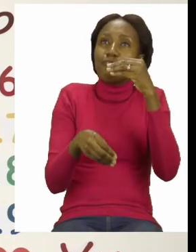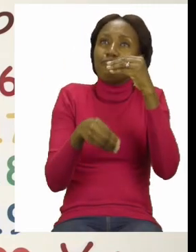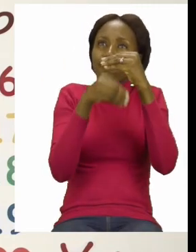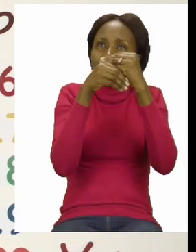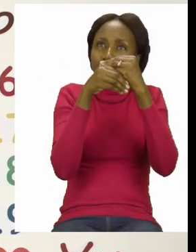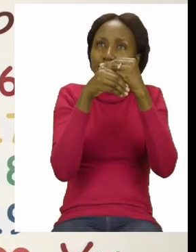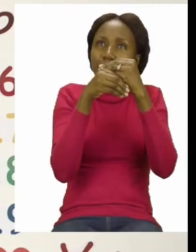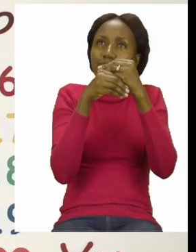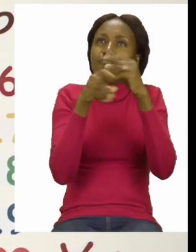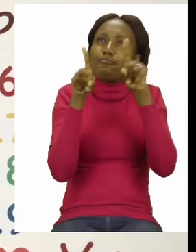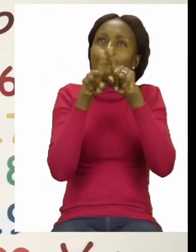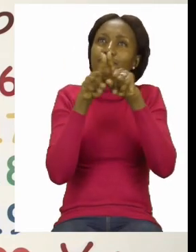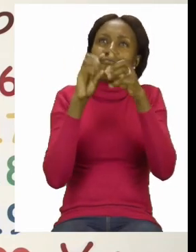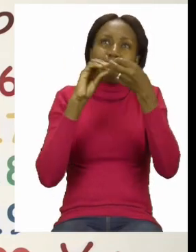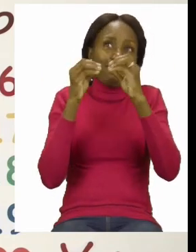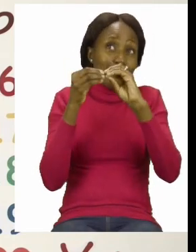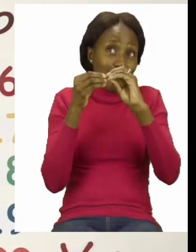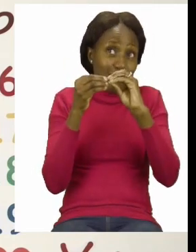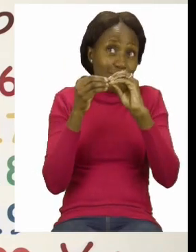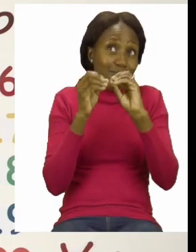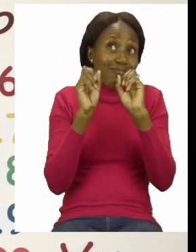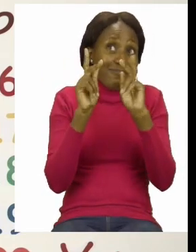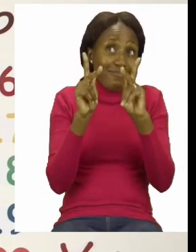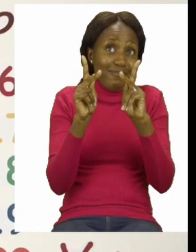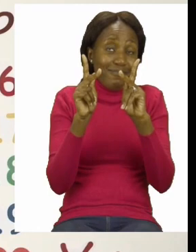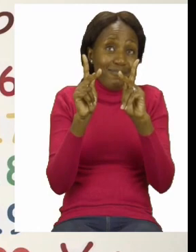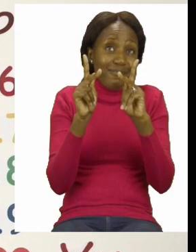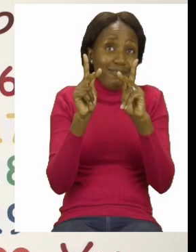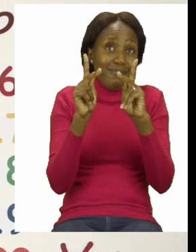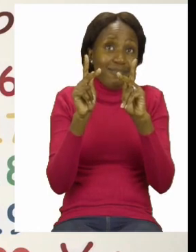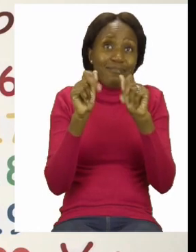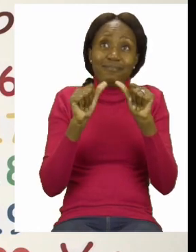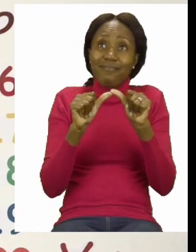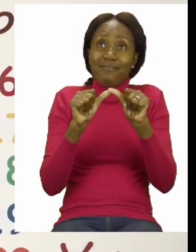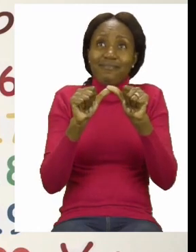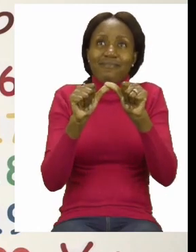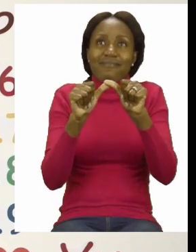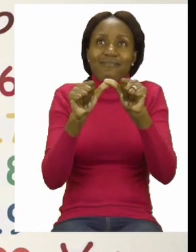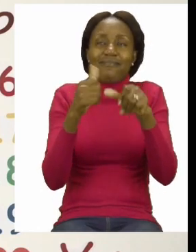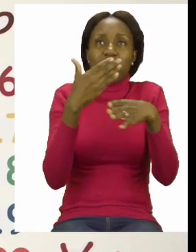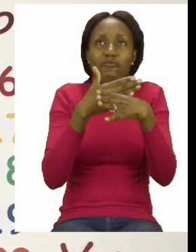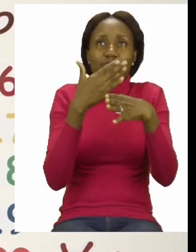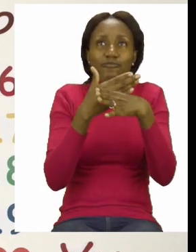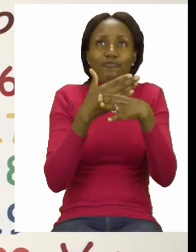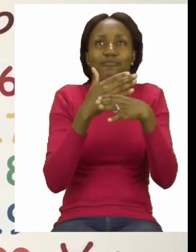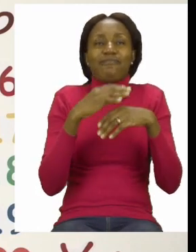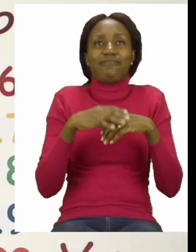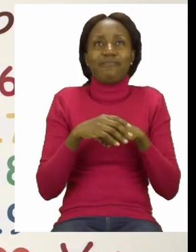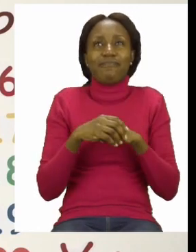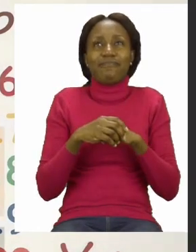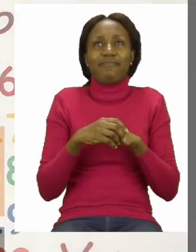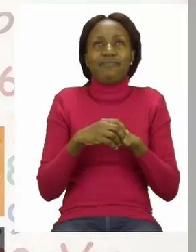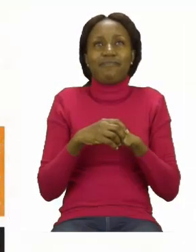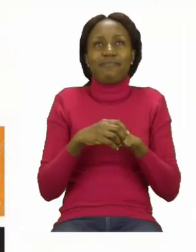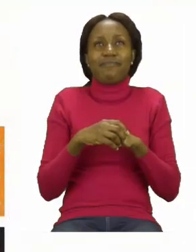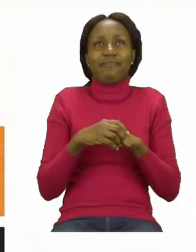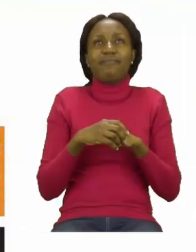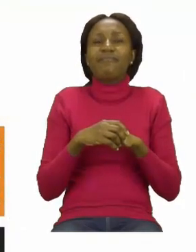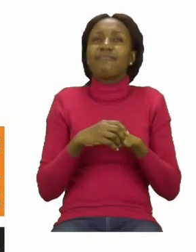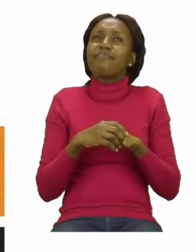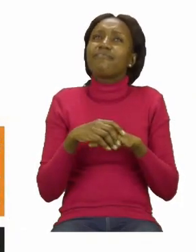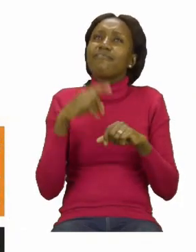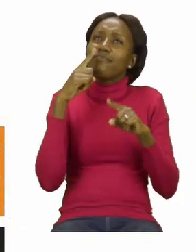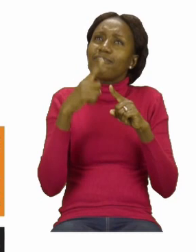get our answer. Now let's move on to the second part of our exercise today. It is asking us to